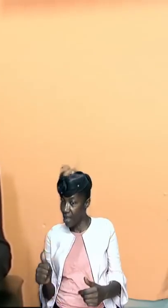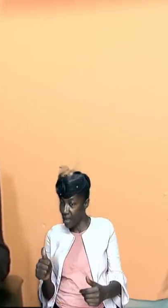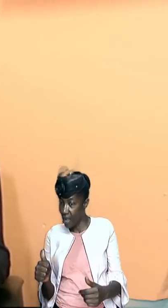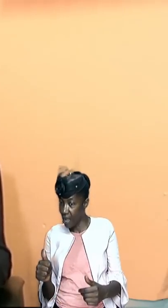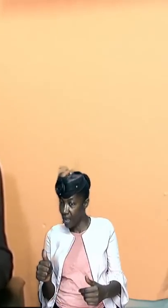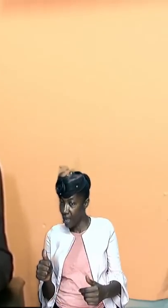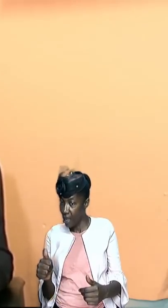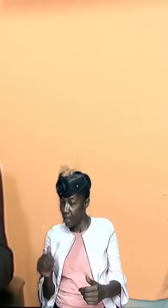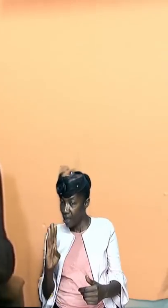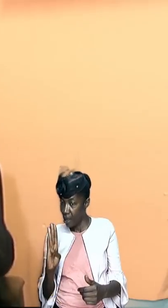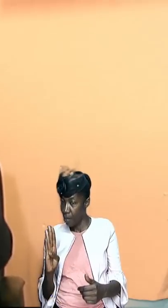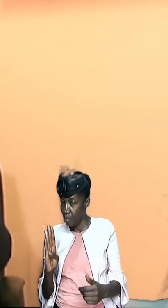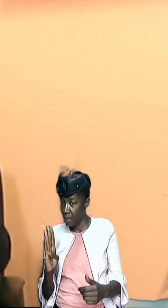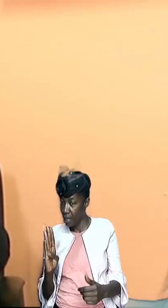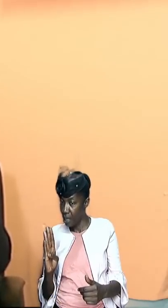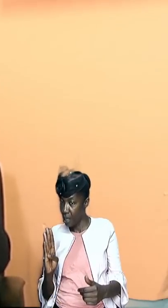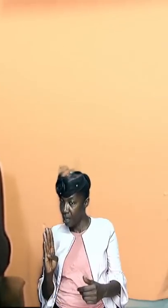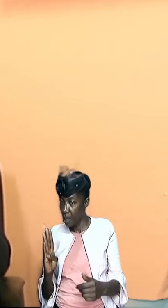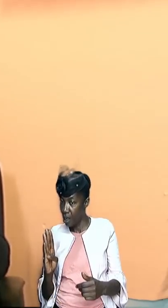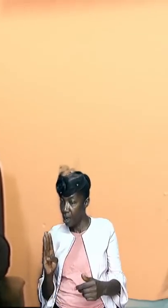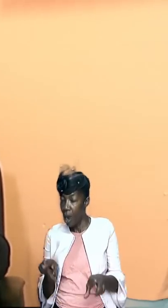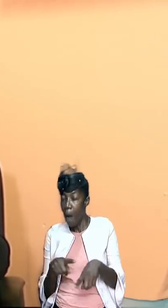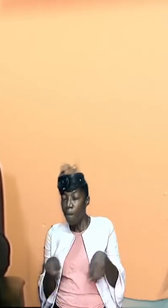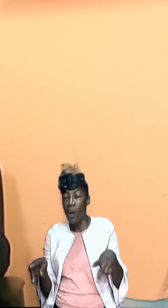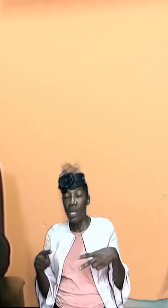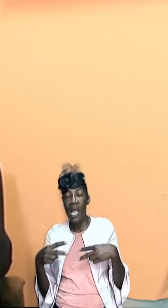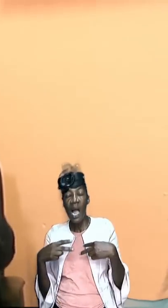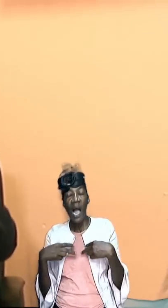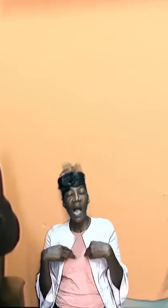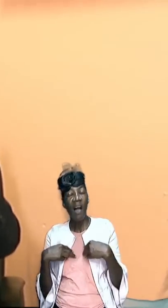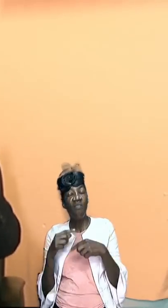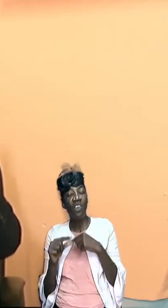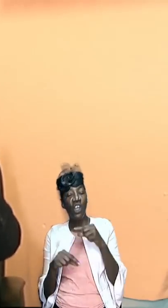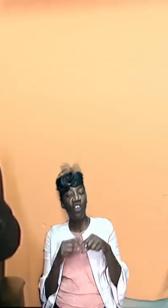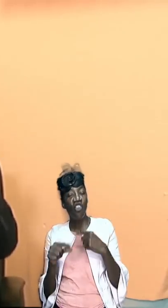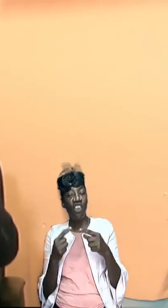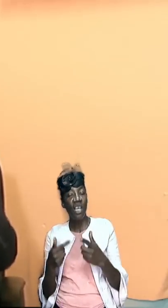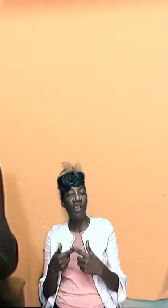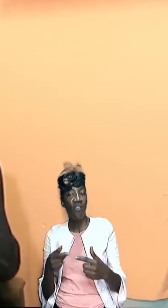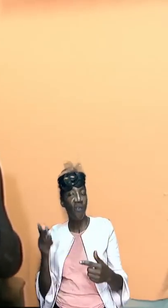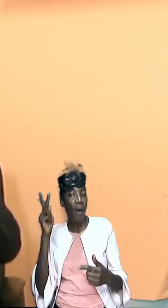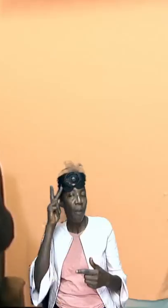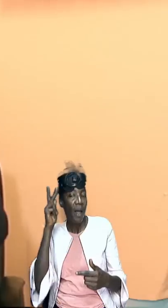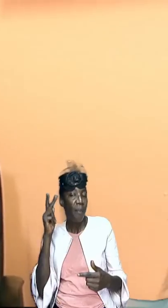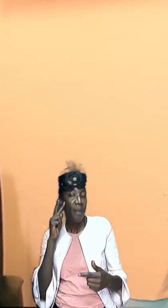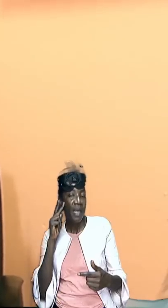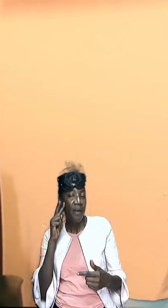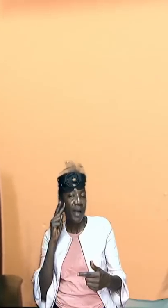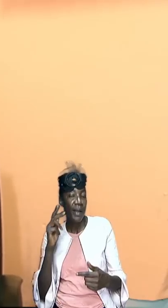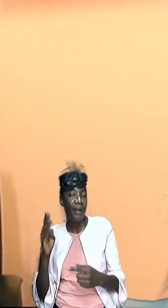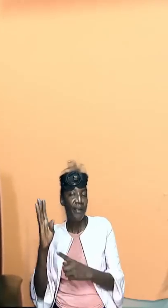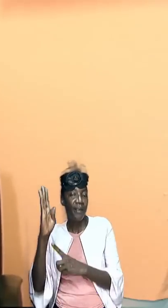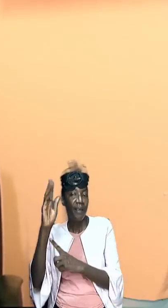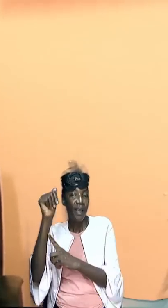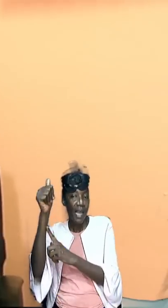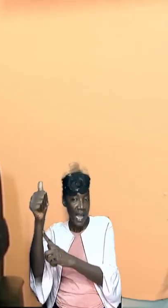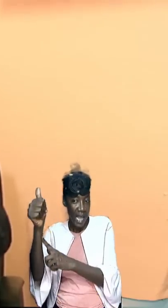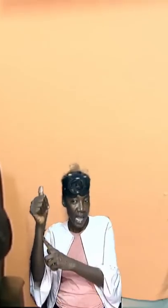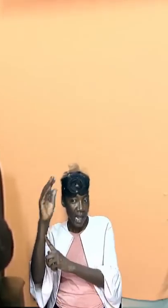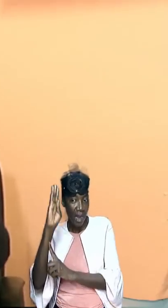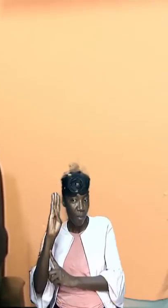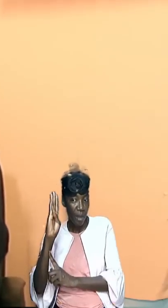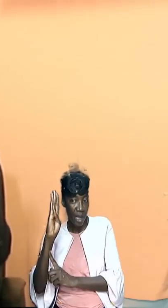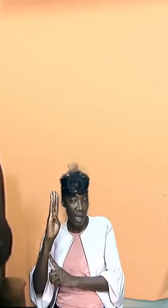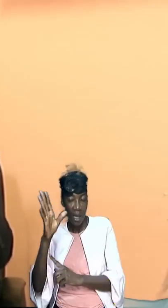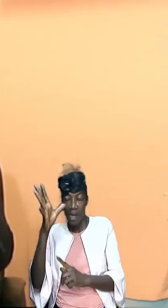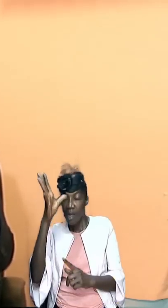they would have lost the little B. But they just have the genes from parents as big A, big B from